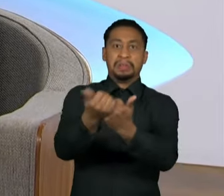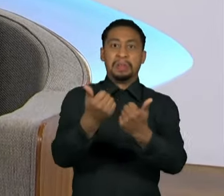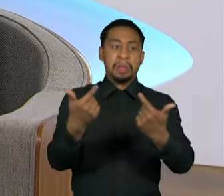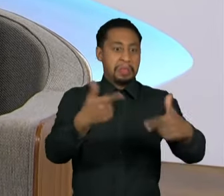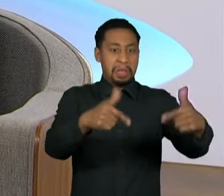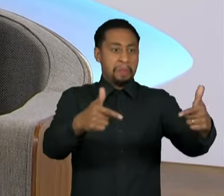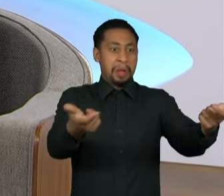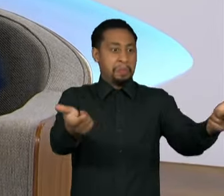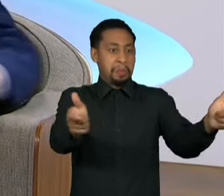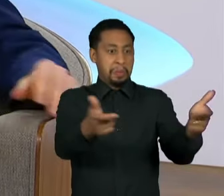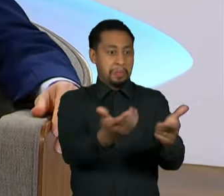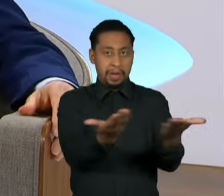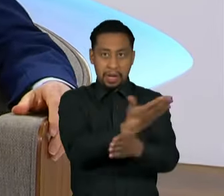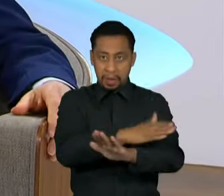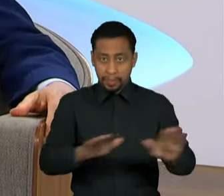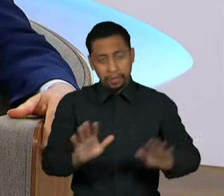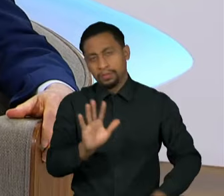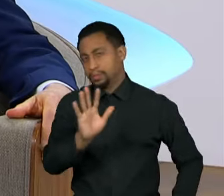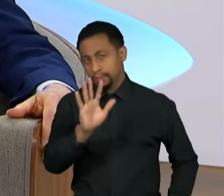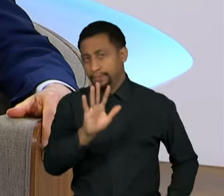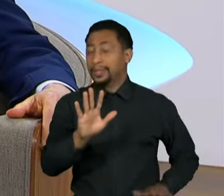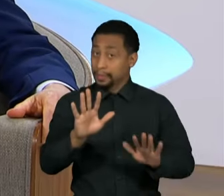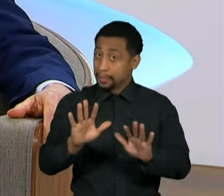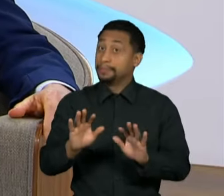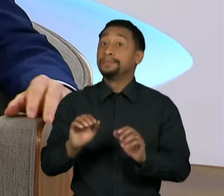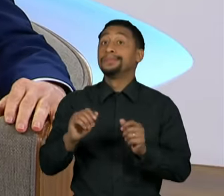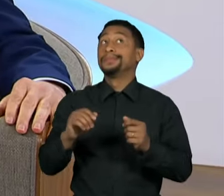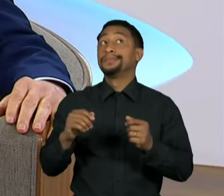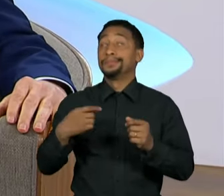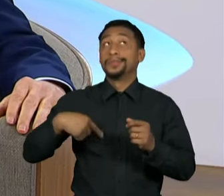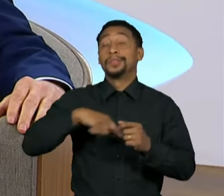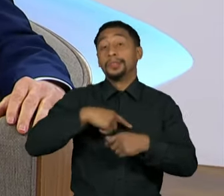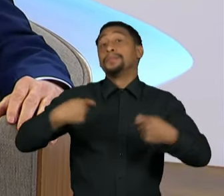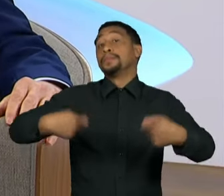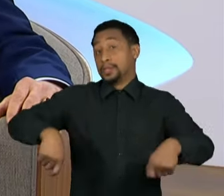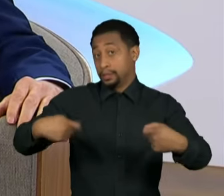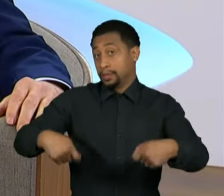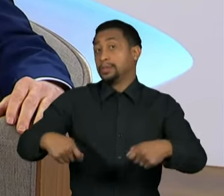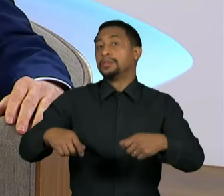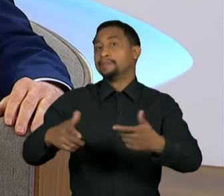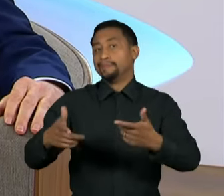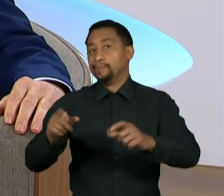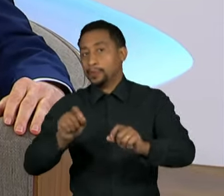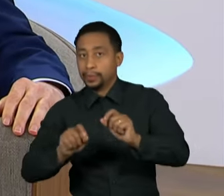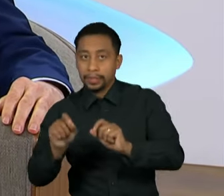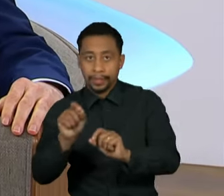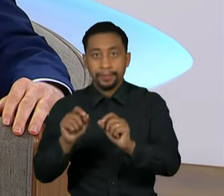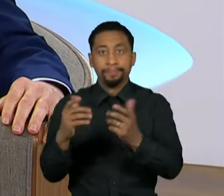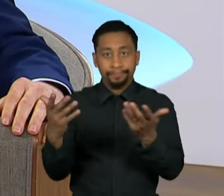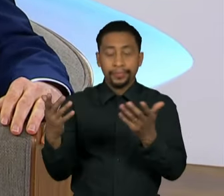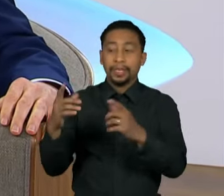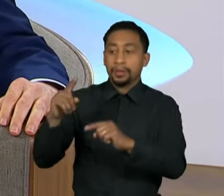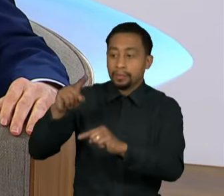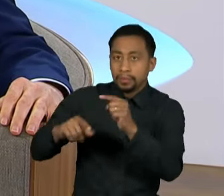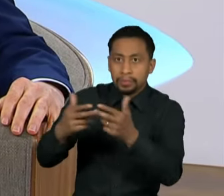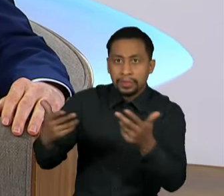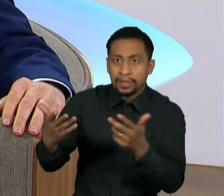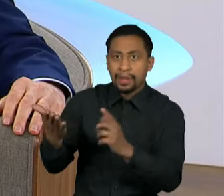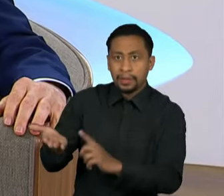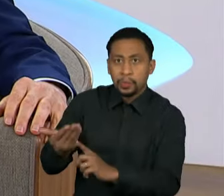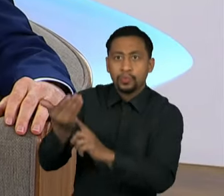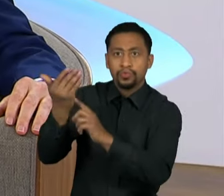work. Yes. So what we really need to ask is, how can we use these powerful new tools of